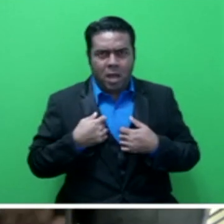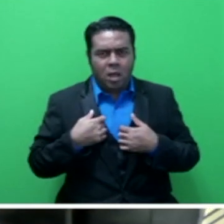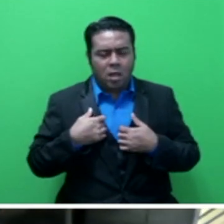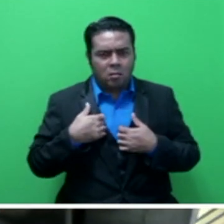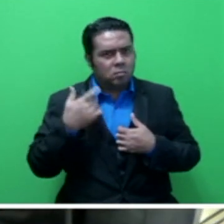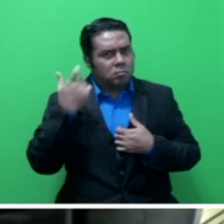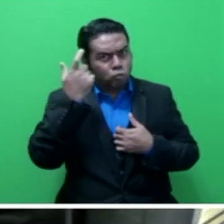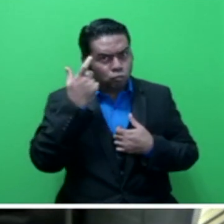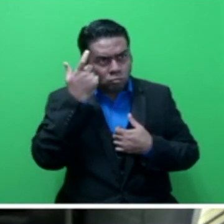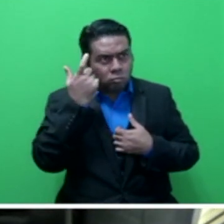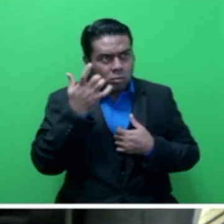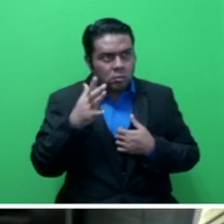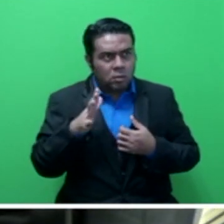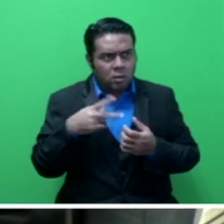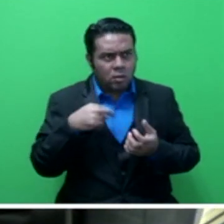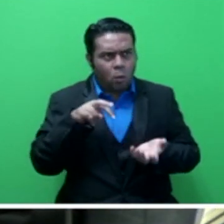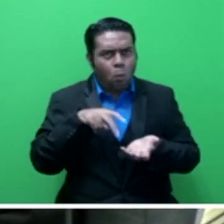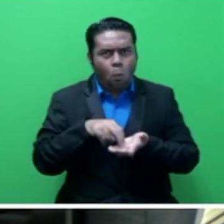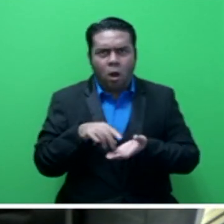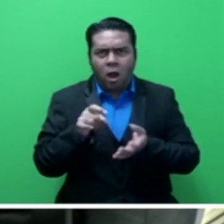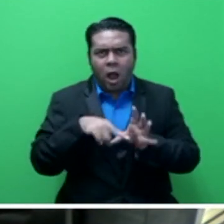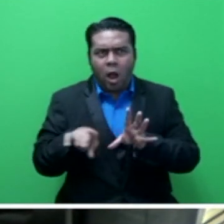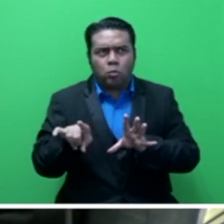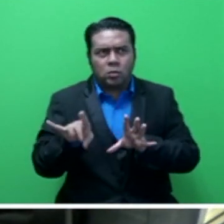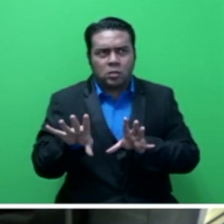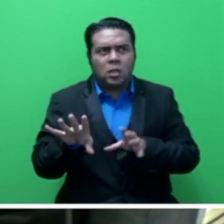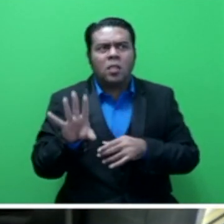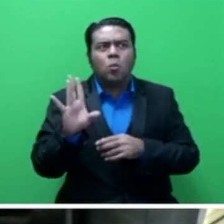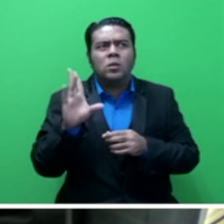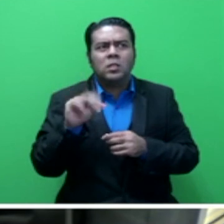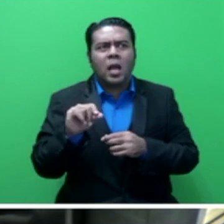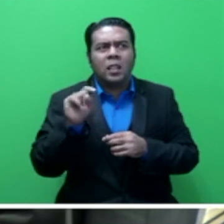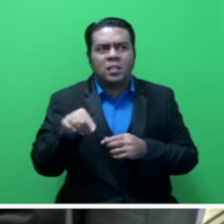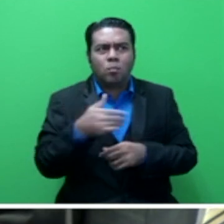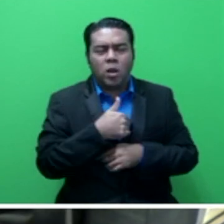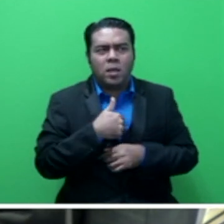at the walkout that was done this morning by the opposition.